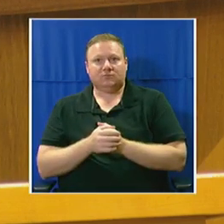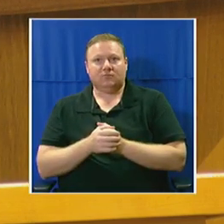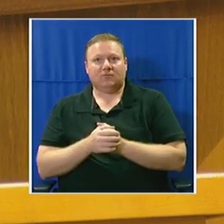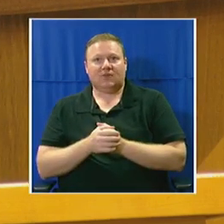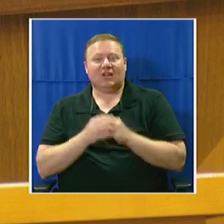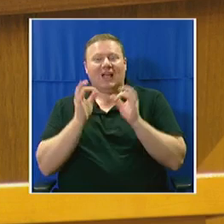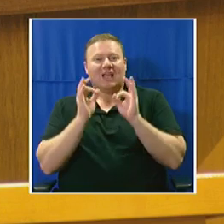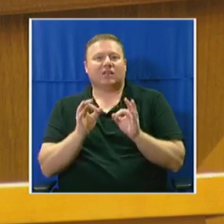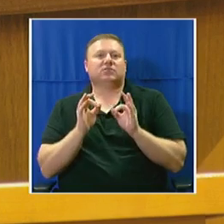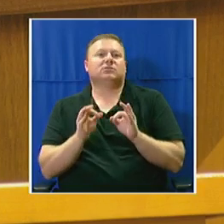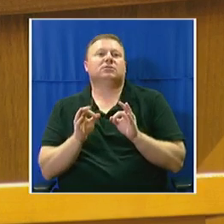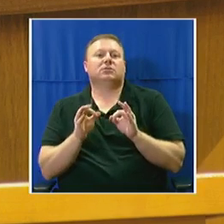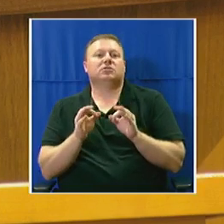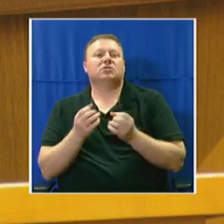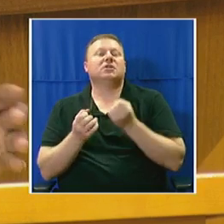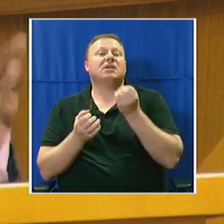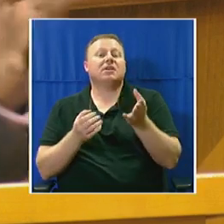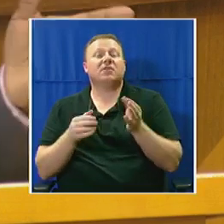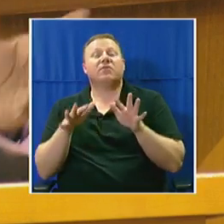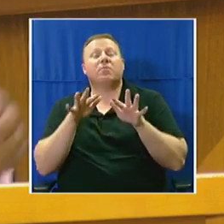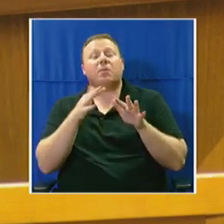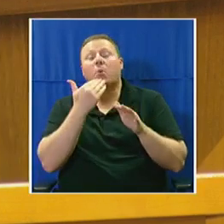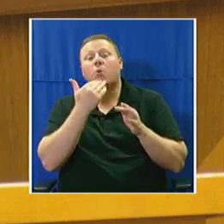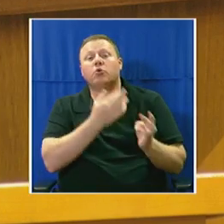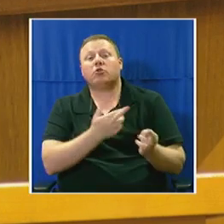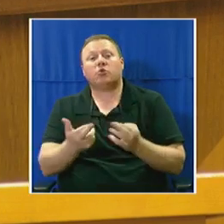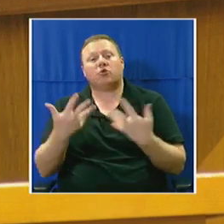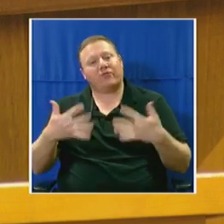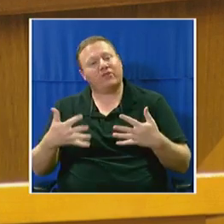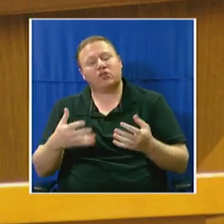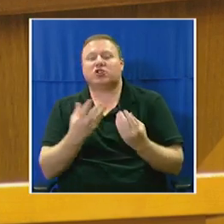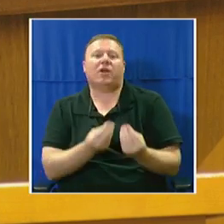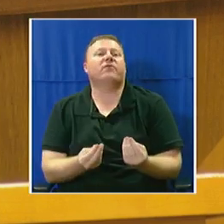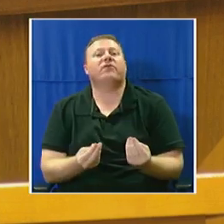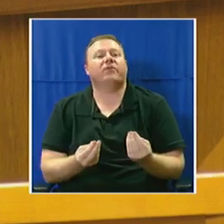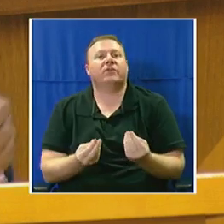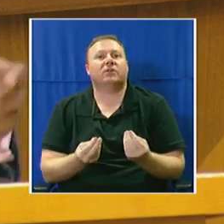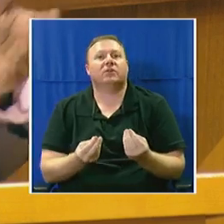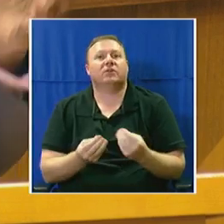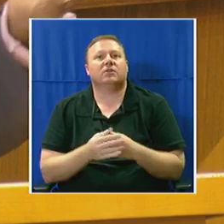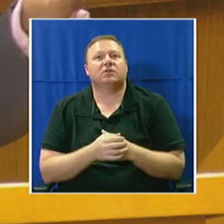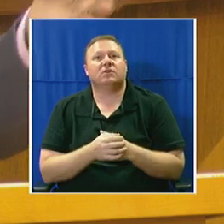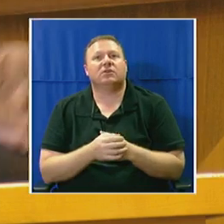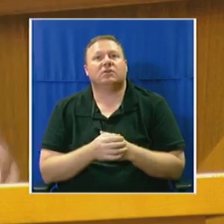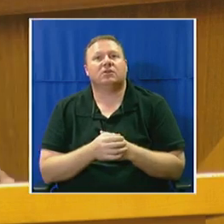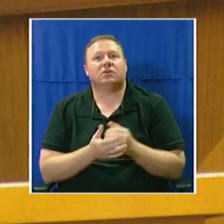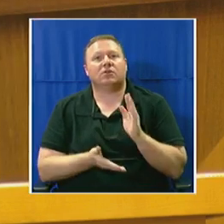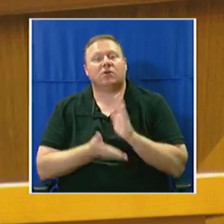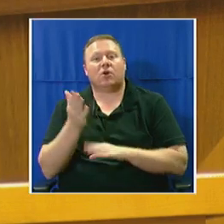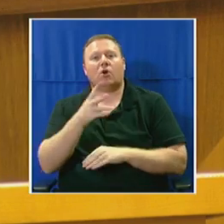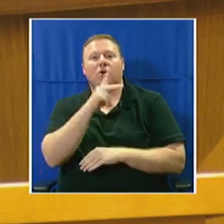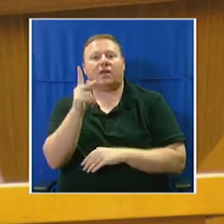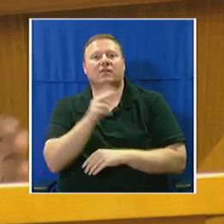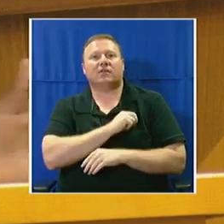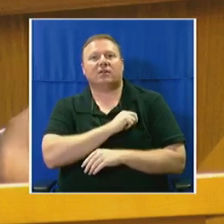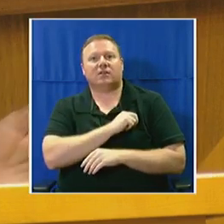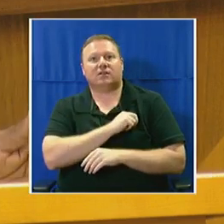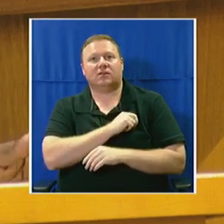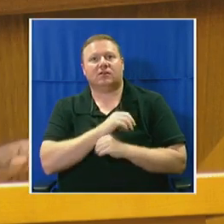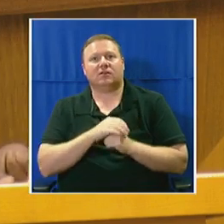already and when they talk about giving a people more resources